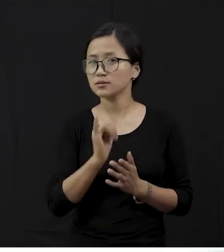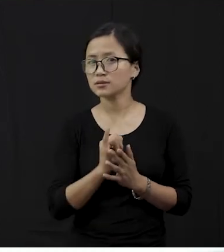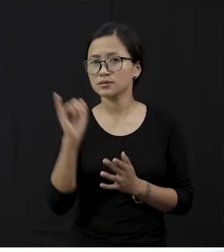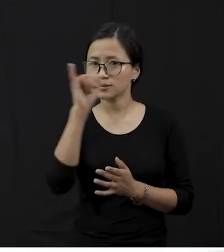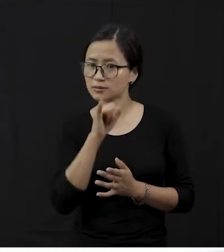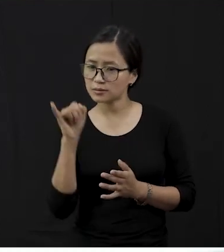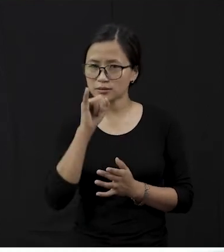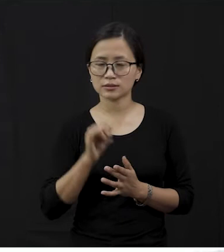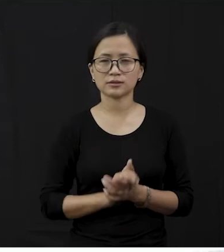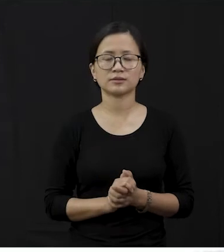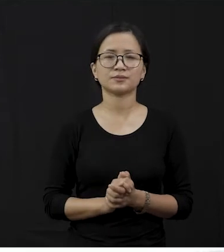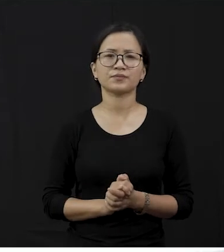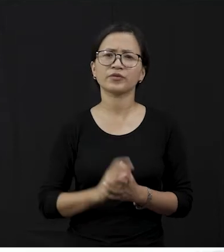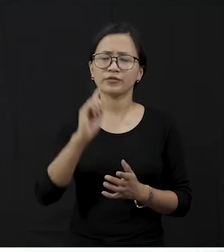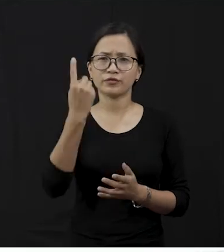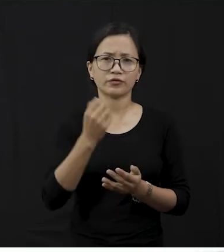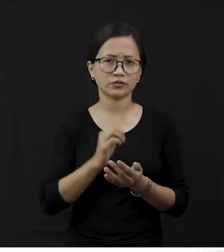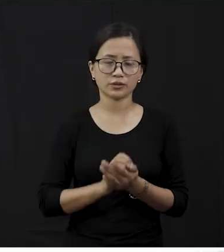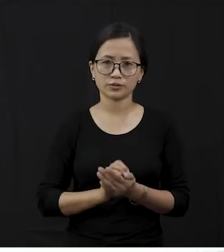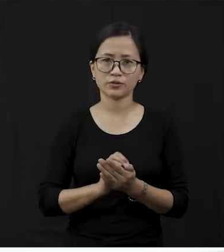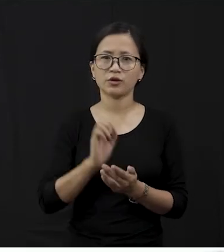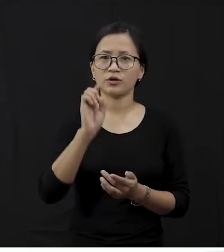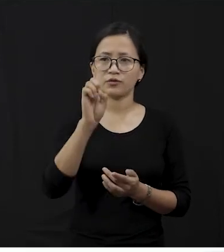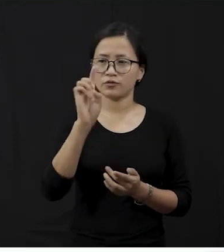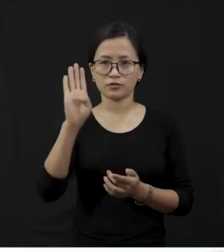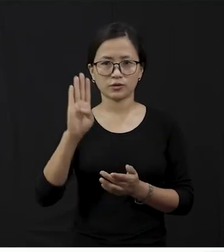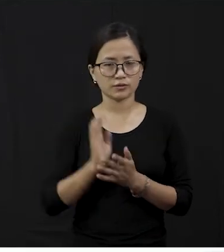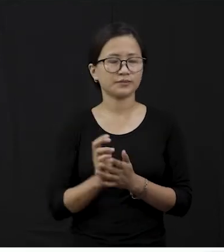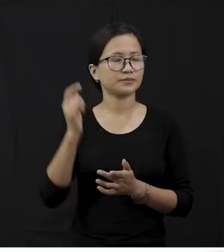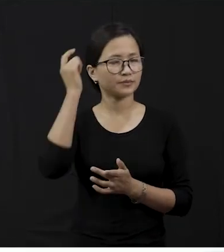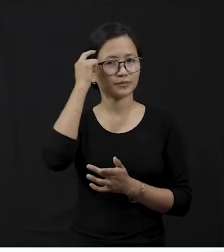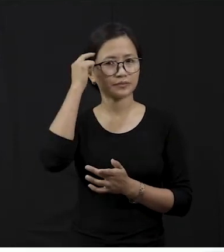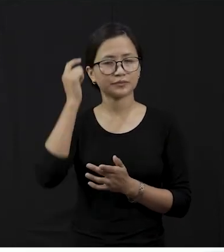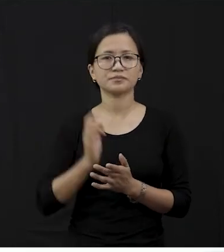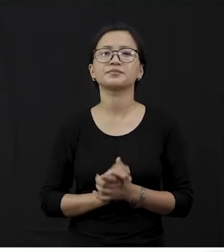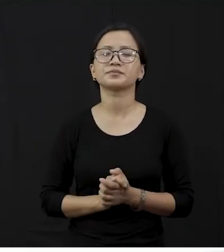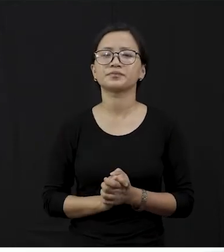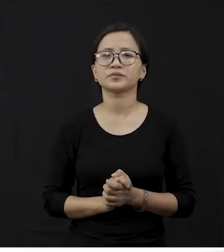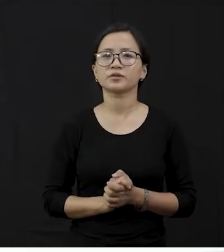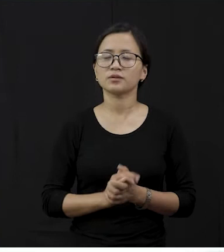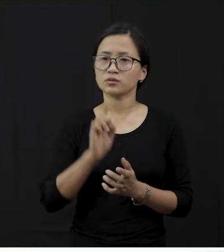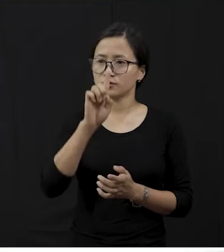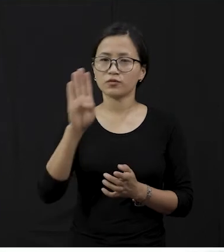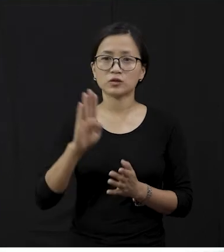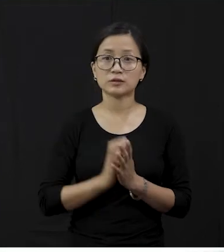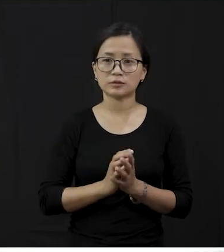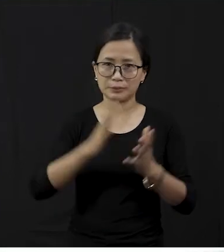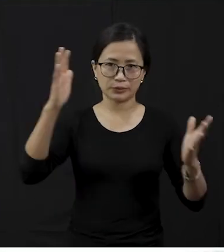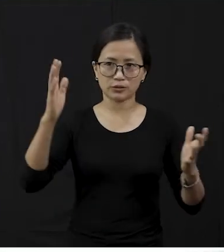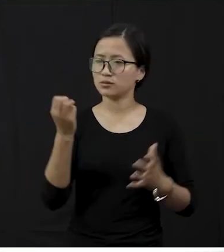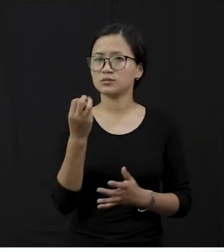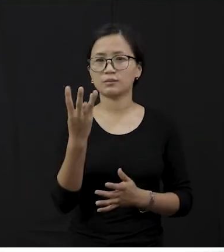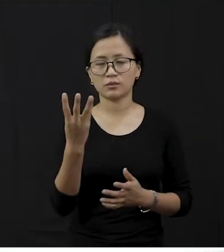is 6. First, you keep 14 in your mind. 14 is a bigger number. So, first you